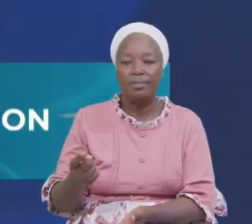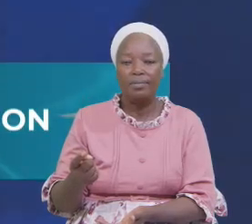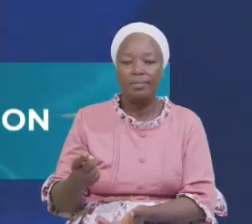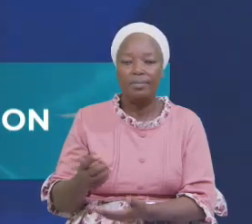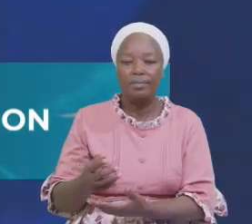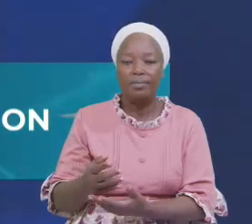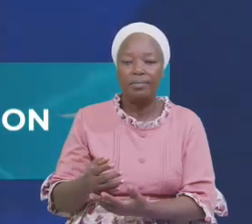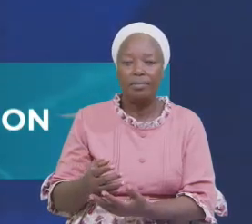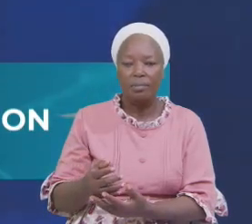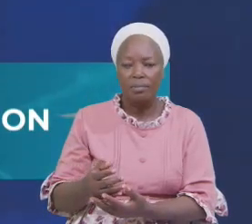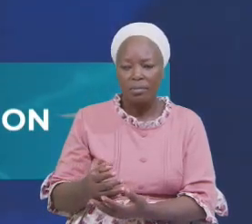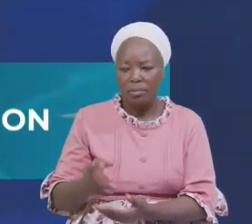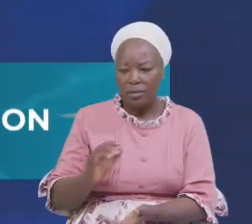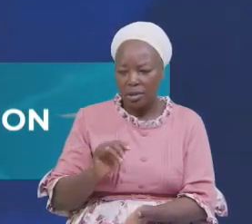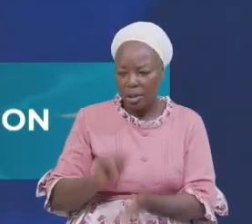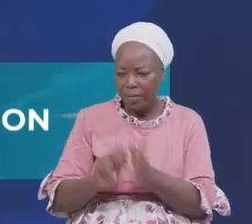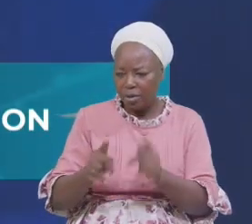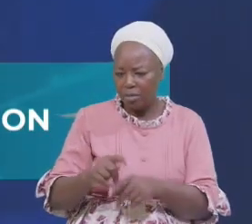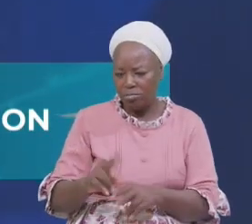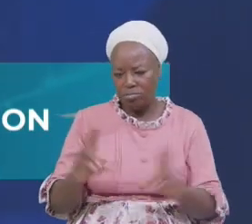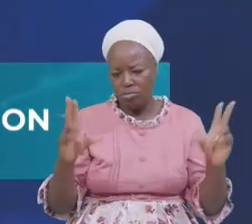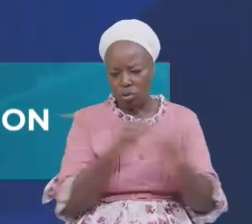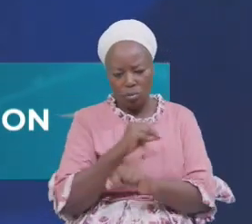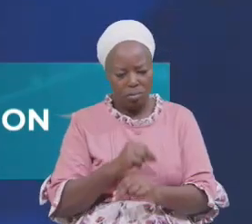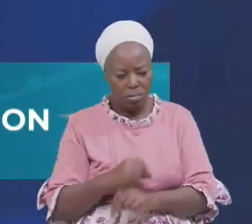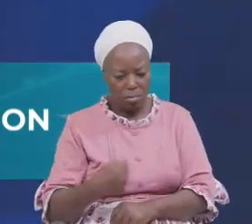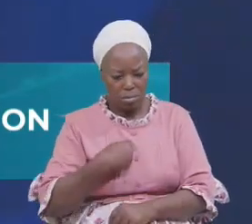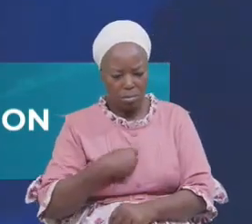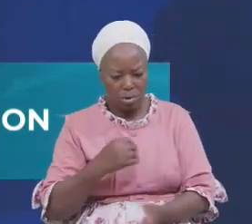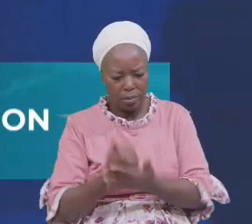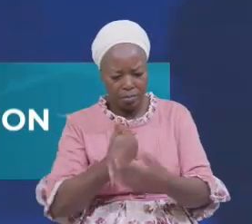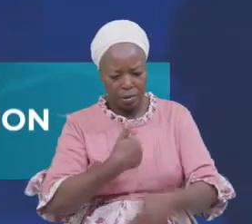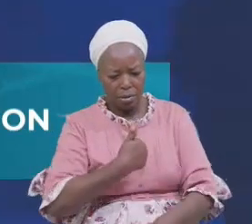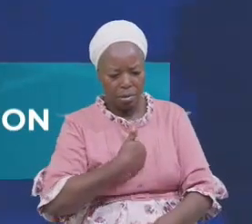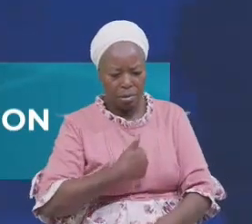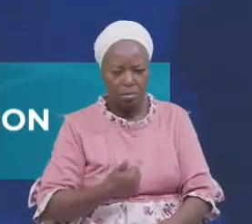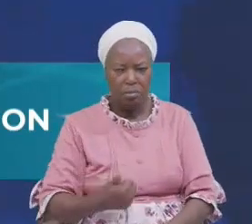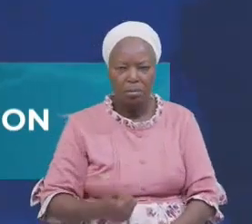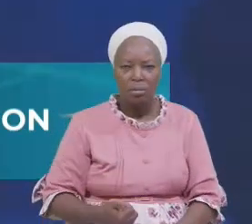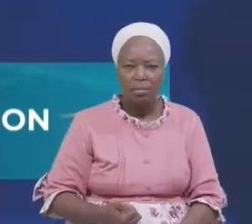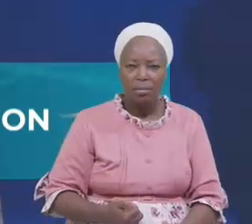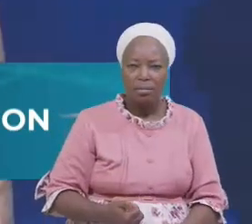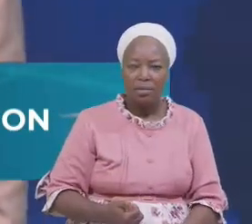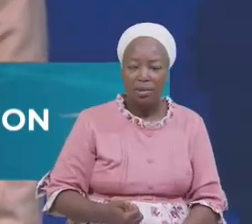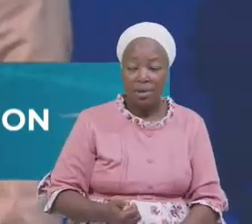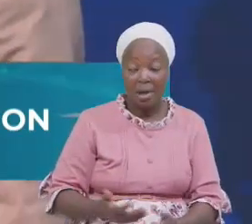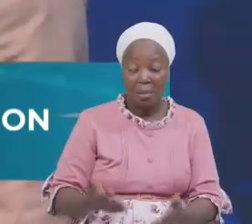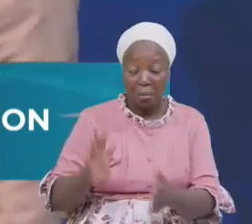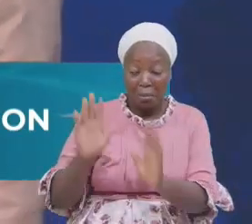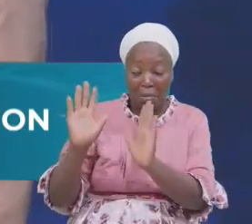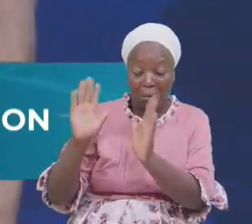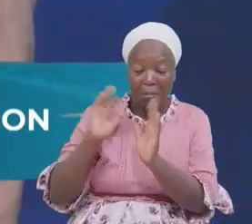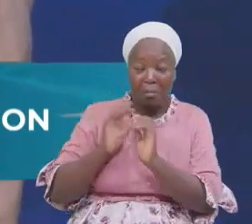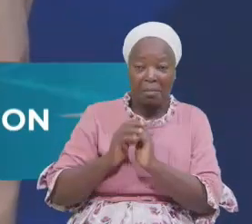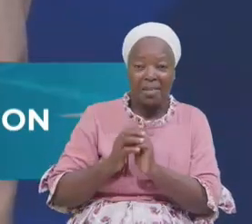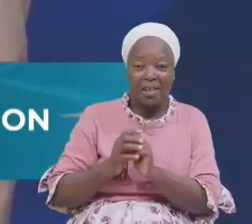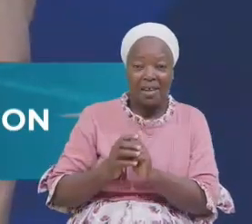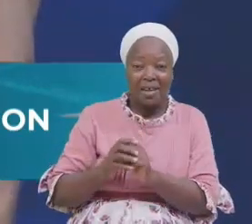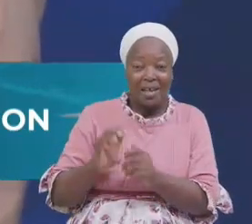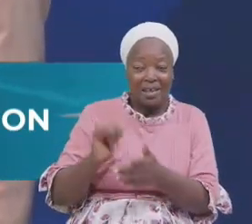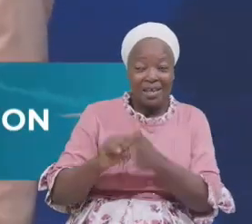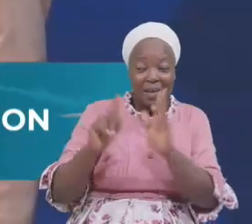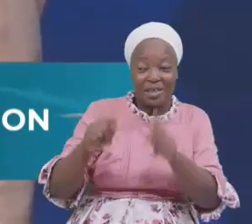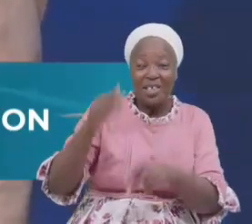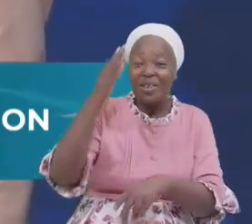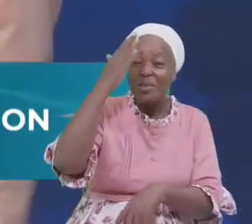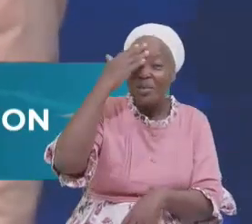He says, no, I can help myself. That's a proud person. He knows he's not able